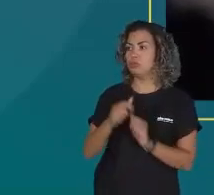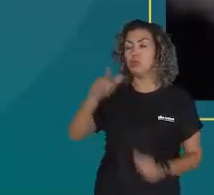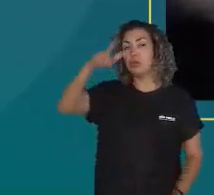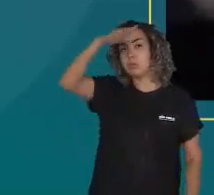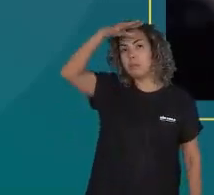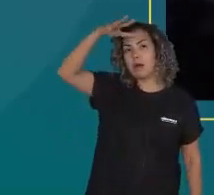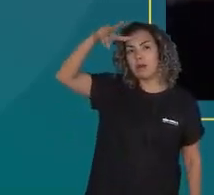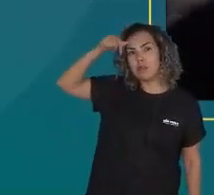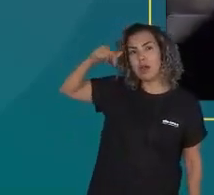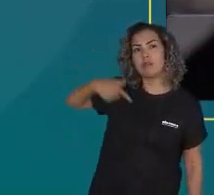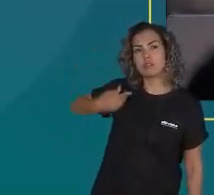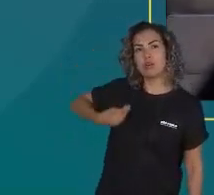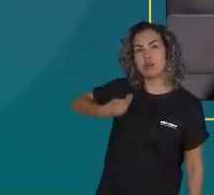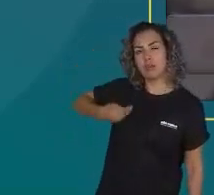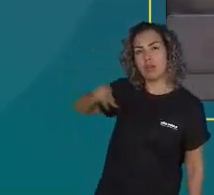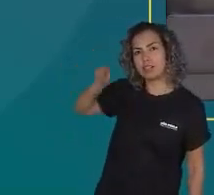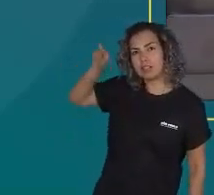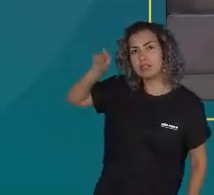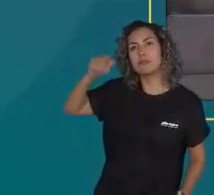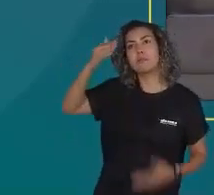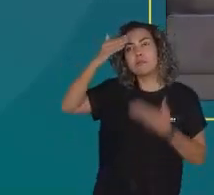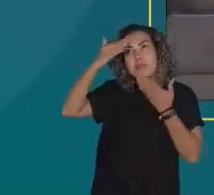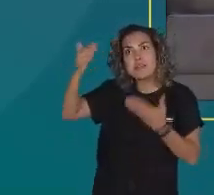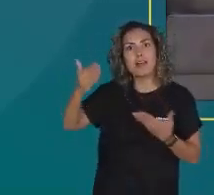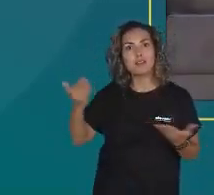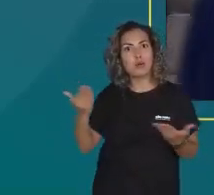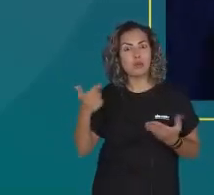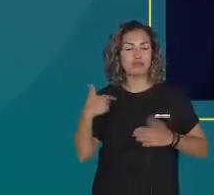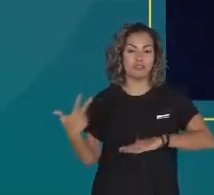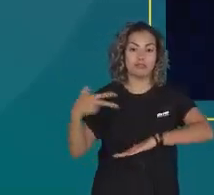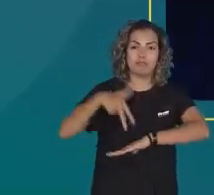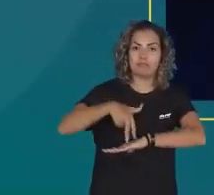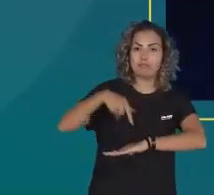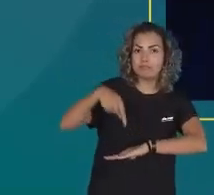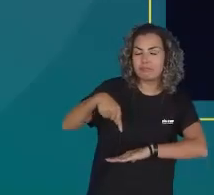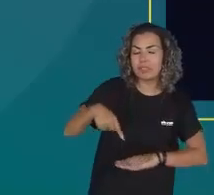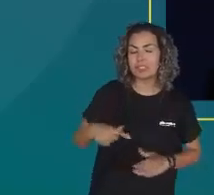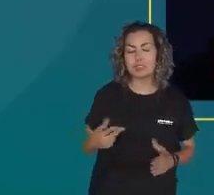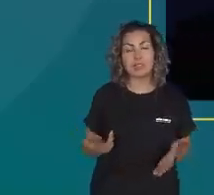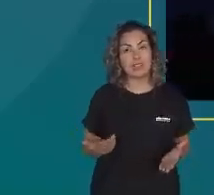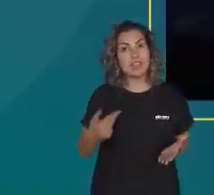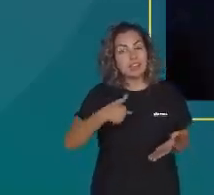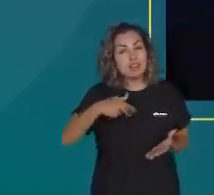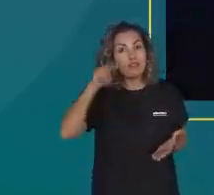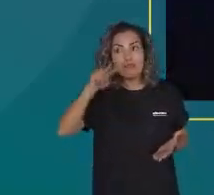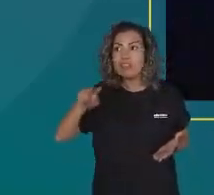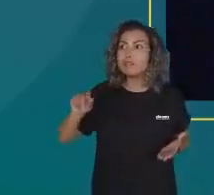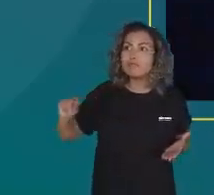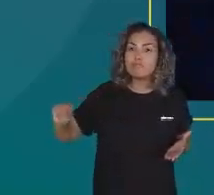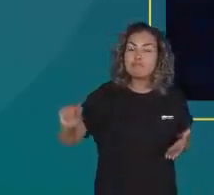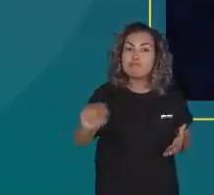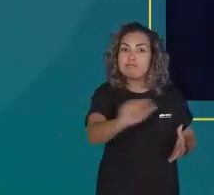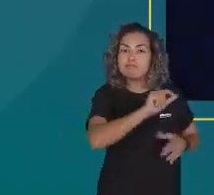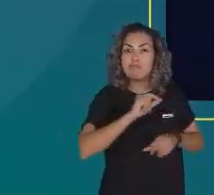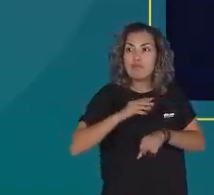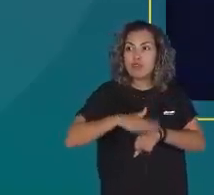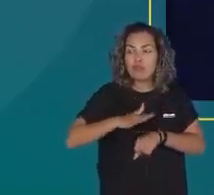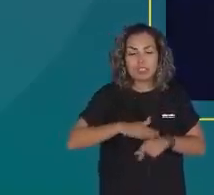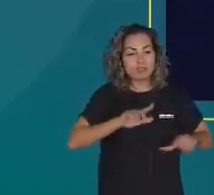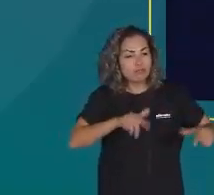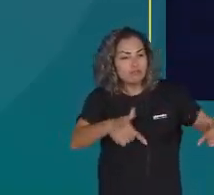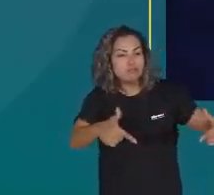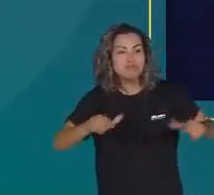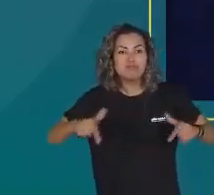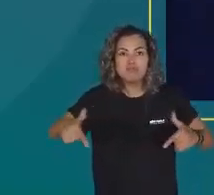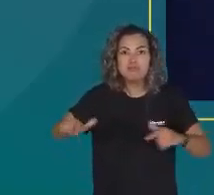visit. And I really saw how what cities are doing, the complexities of the pilot projects,